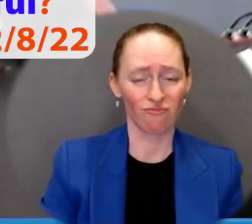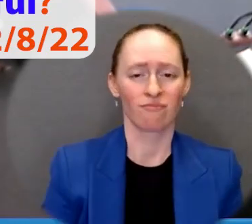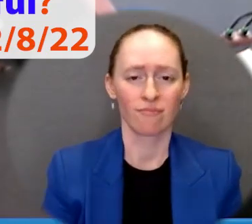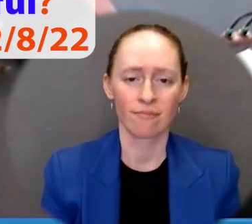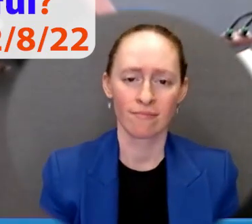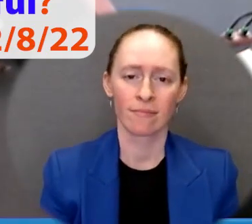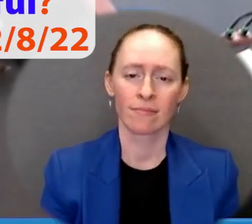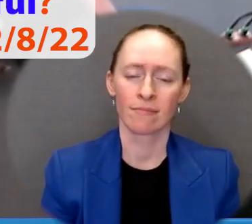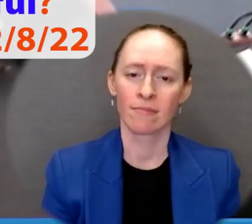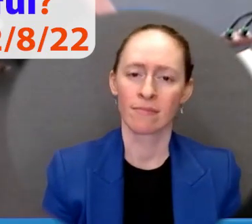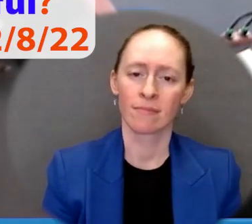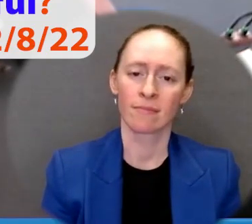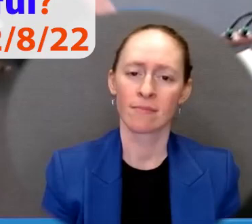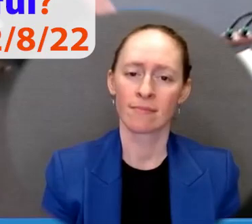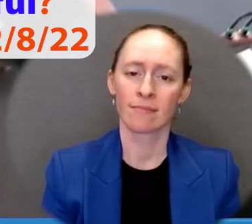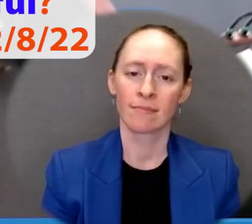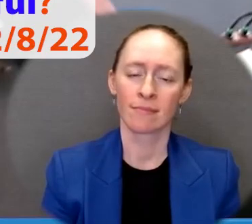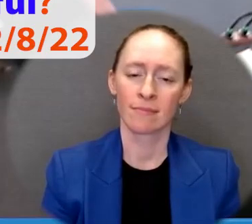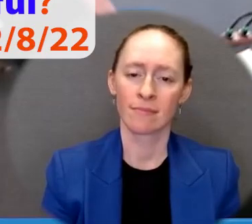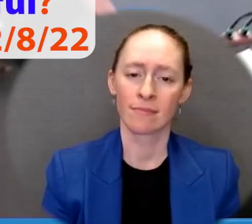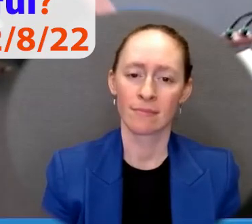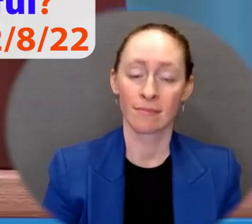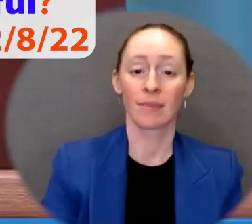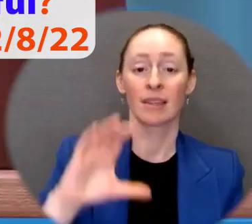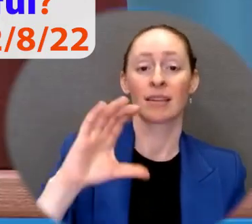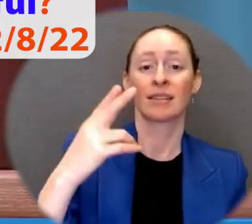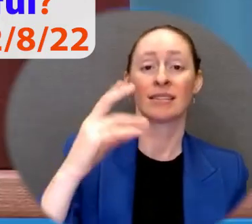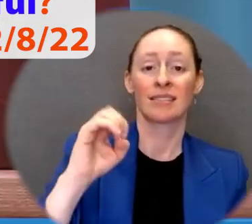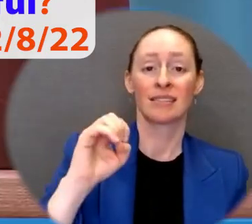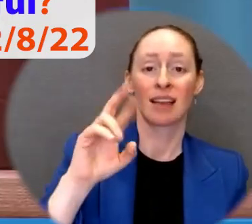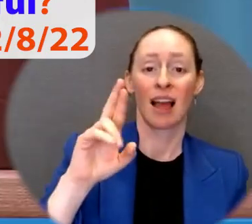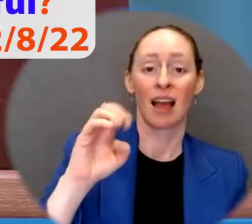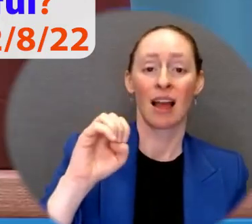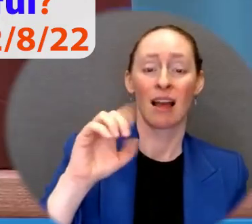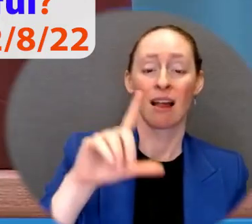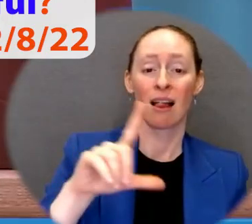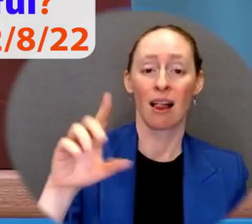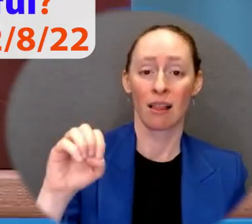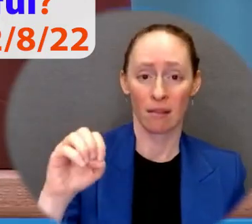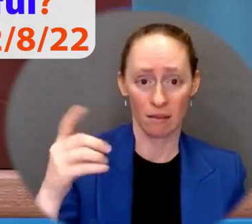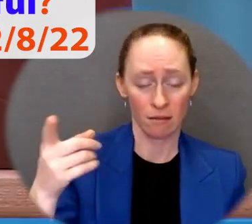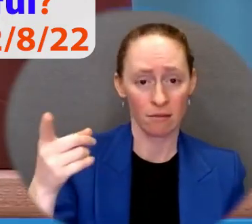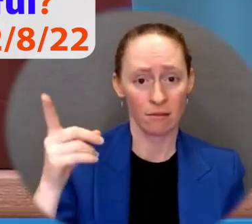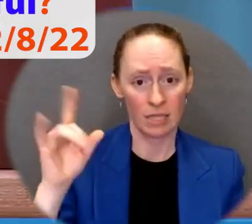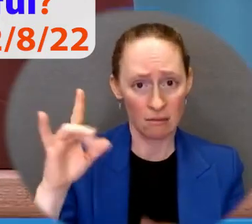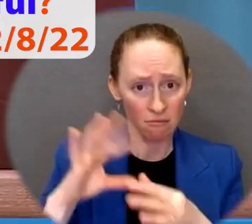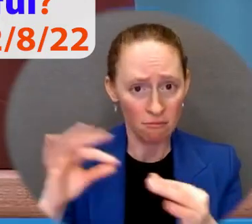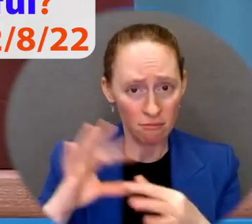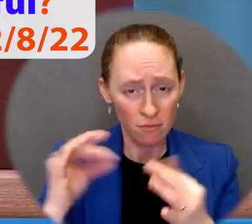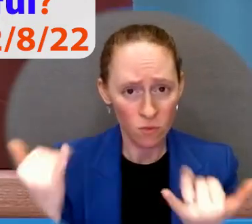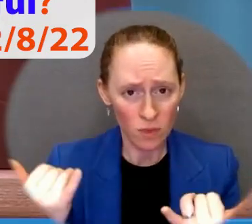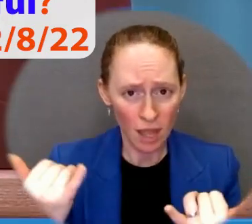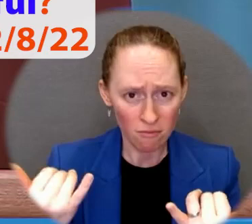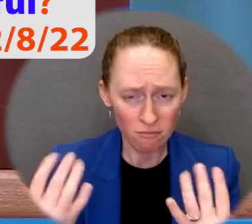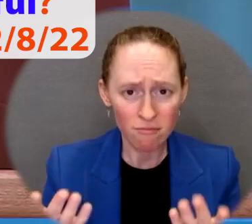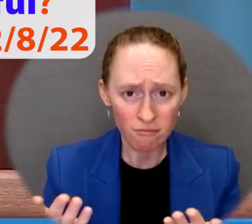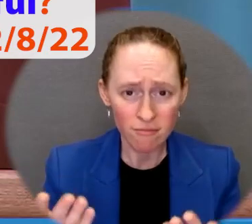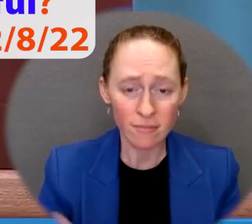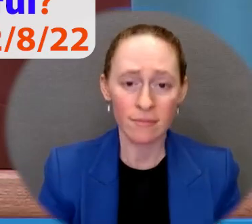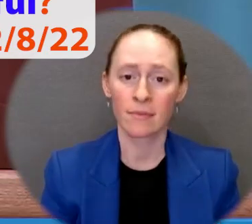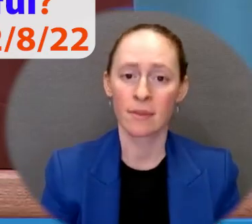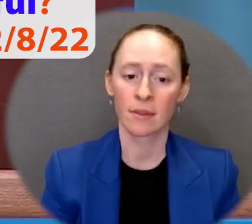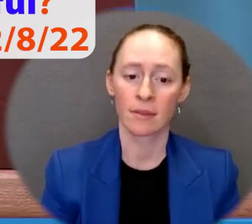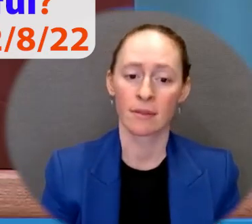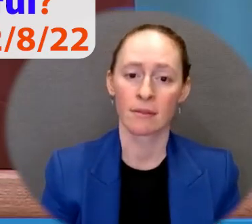you to what Sherelle said. Sherelle Griner said at the podium earlier today, right in the Roosevelt Room. You saw her